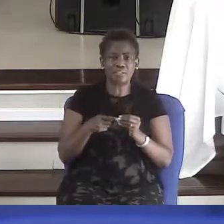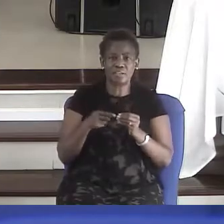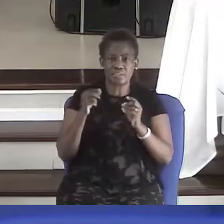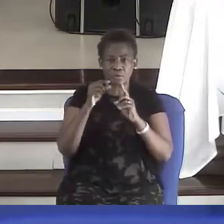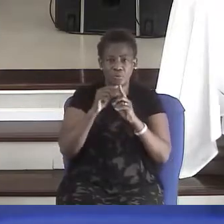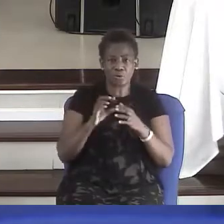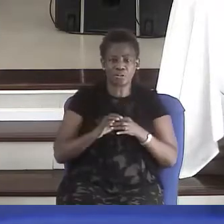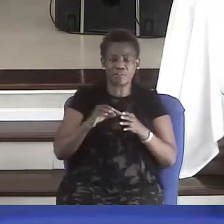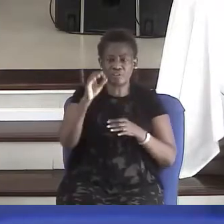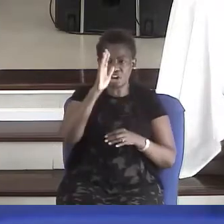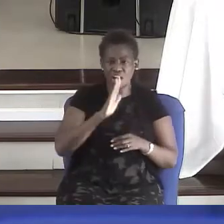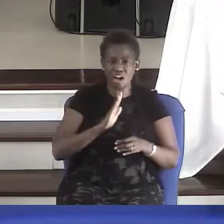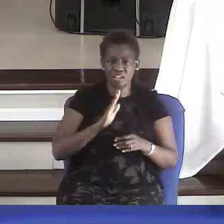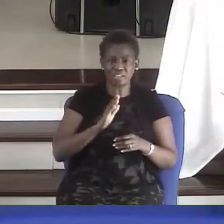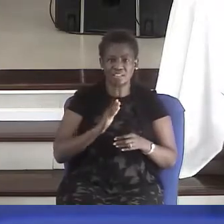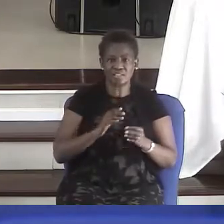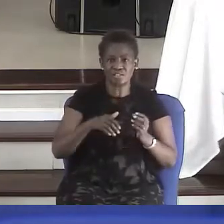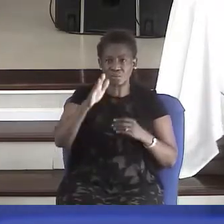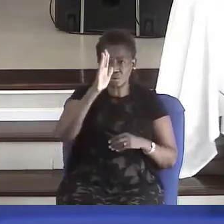true.